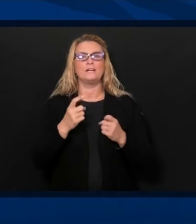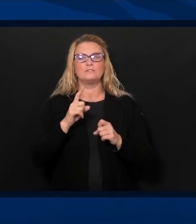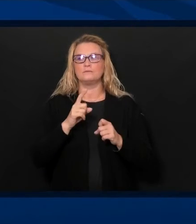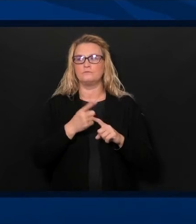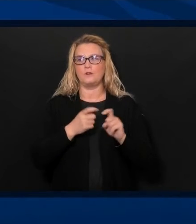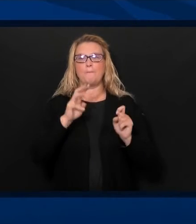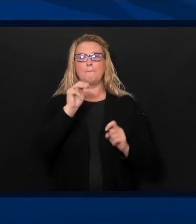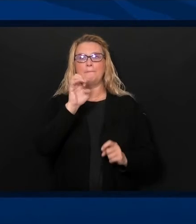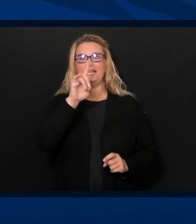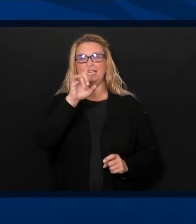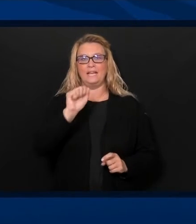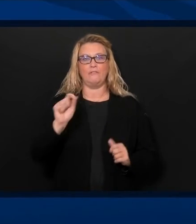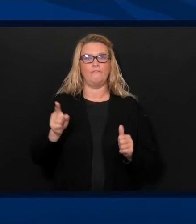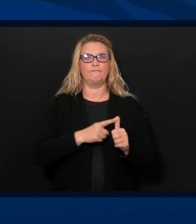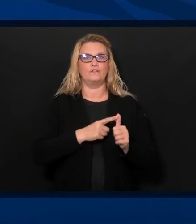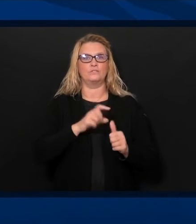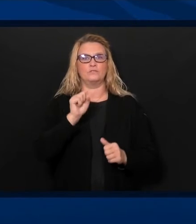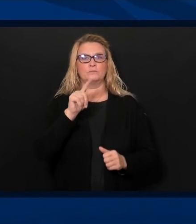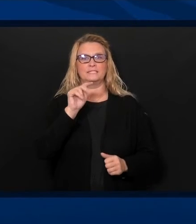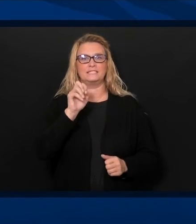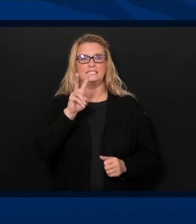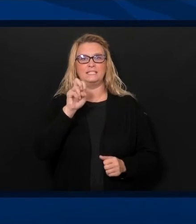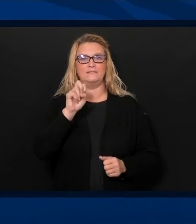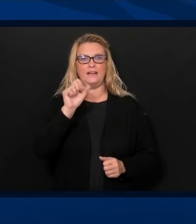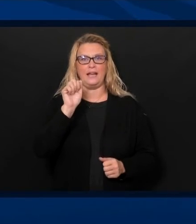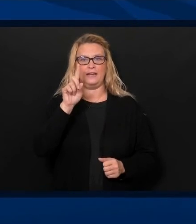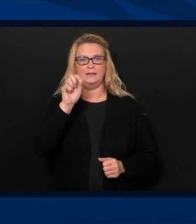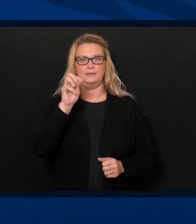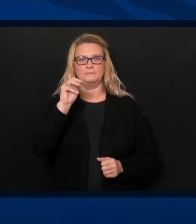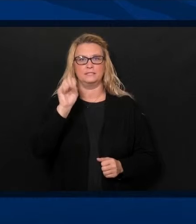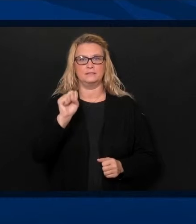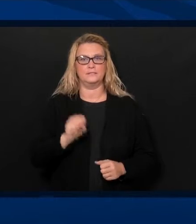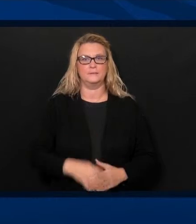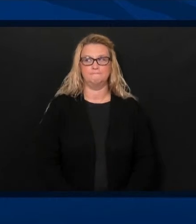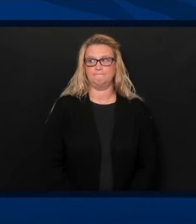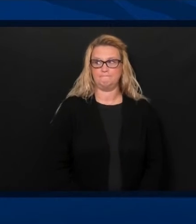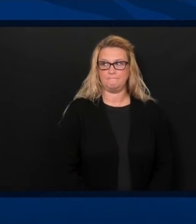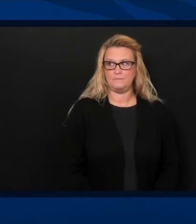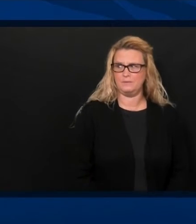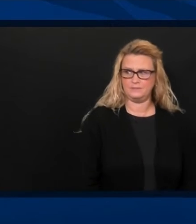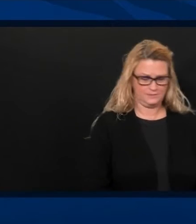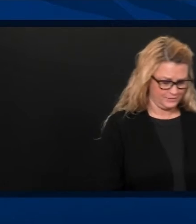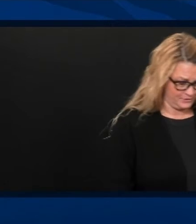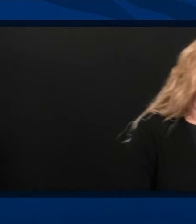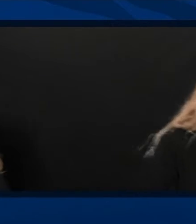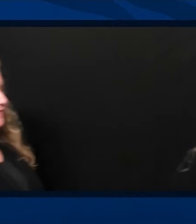the media. The first today is from Steve Adams with Ogden Newspapers.